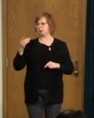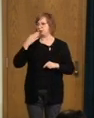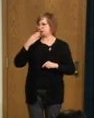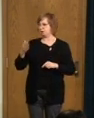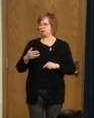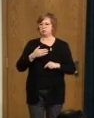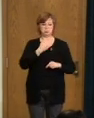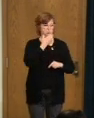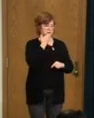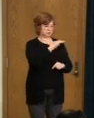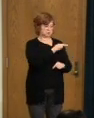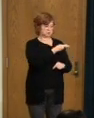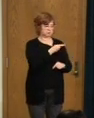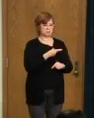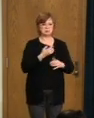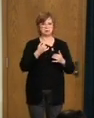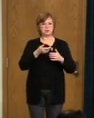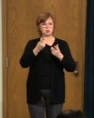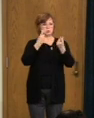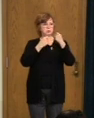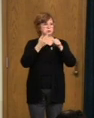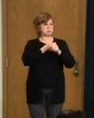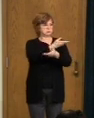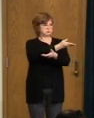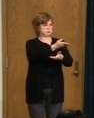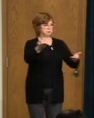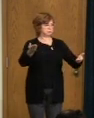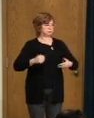Thank you, Premier. Thank you, Doctor. We'll now take questions.